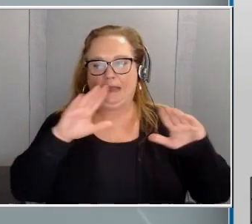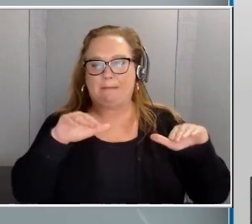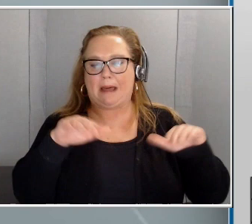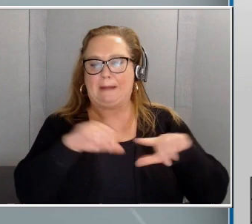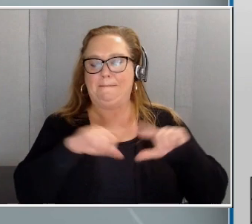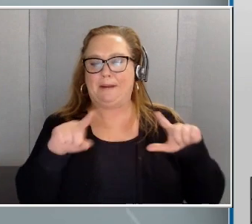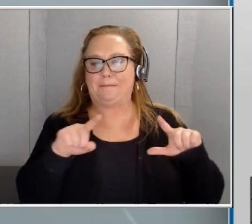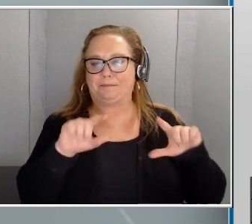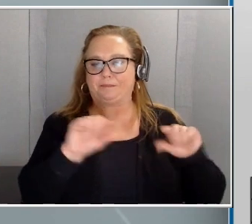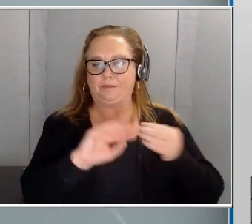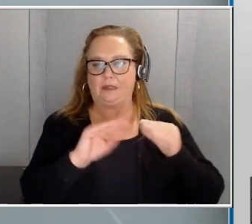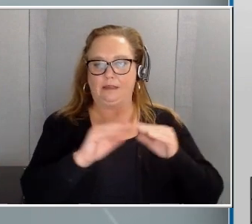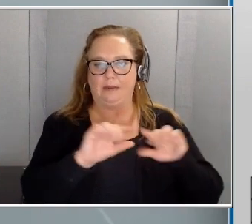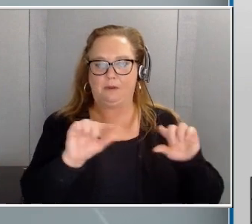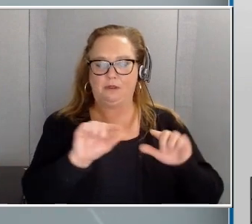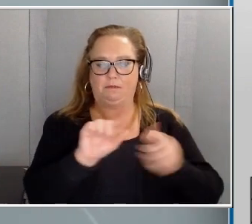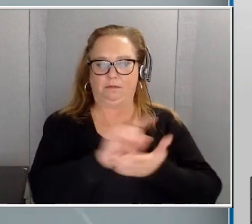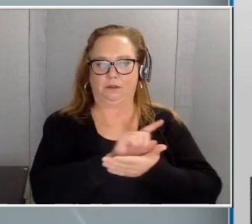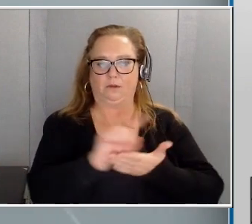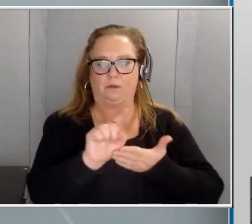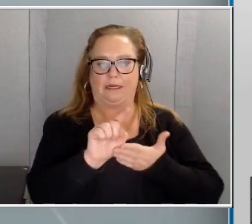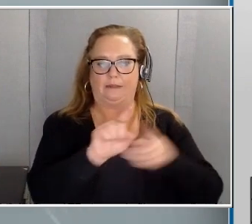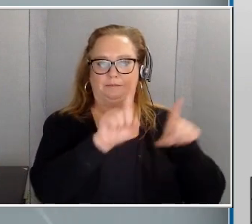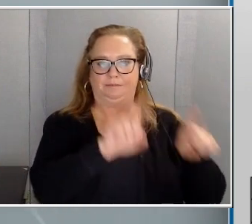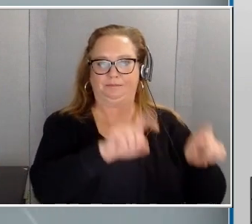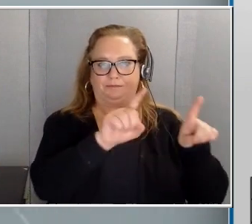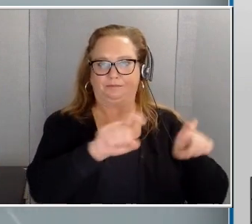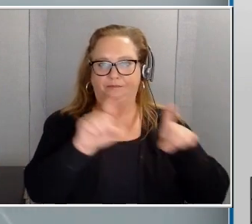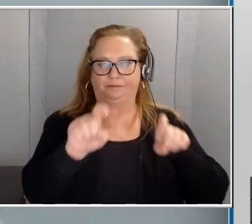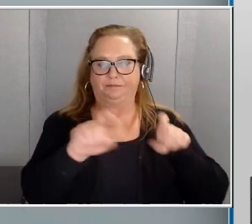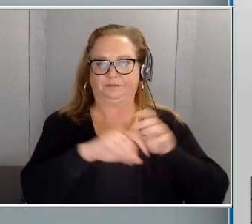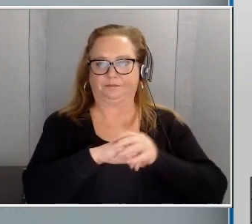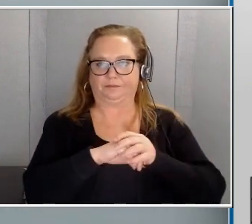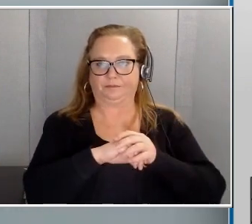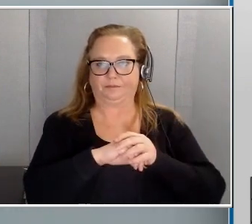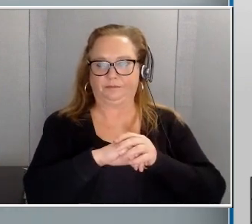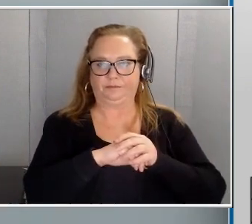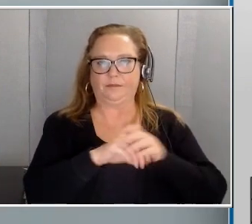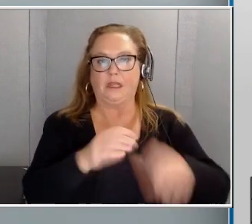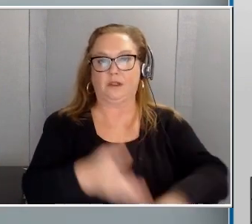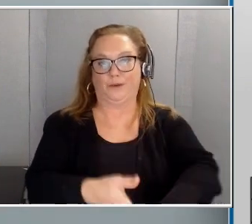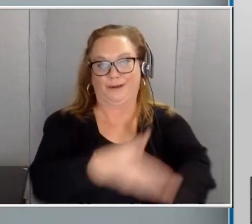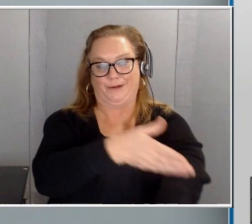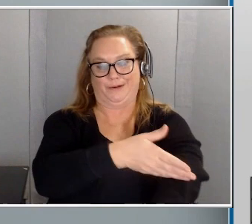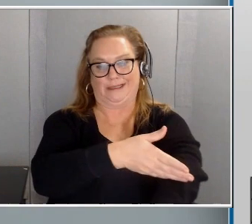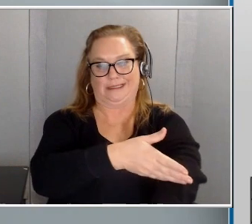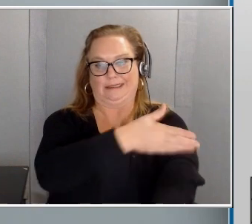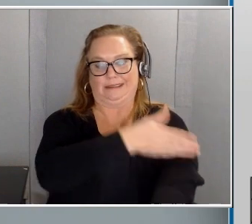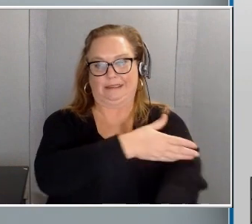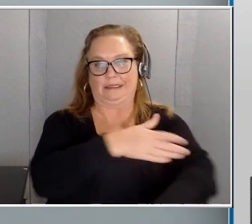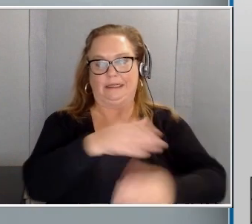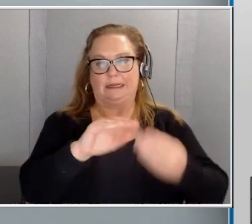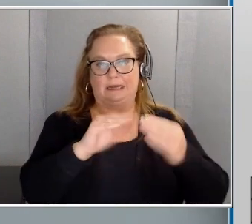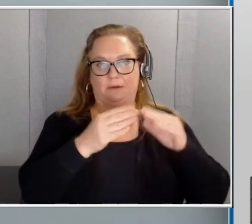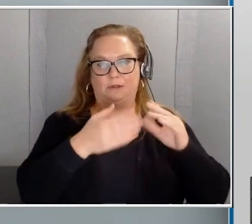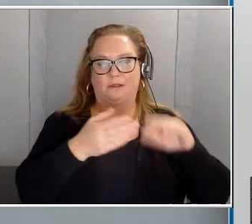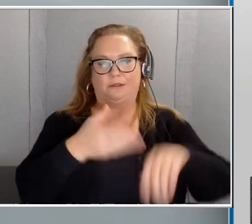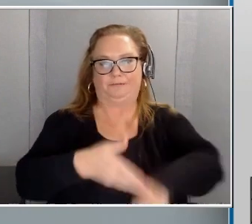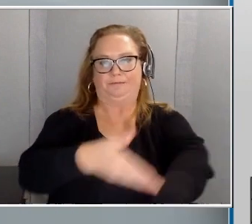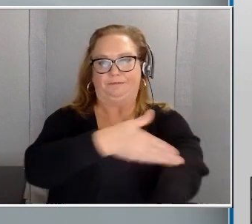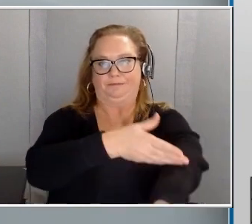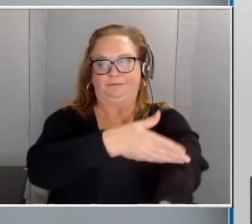those are the numbers per week that we are testing, and those numbers are increasing. The overall cases are increasing as well. And again, this